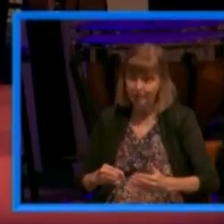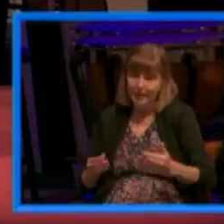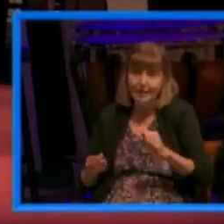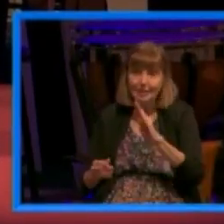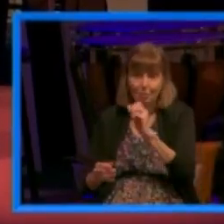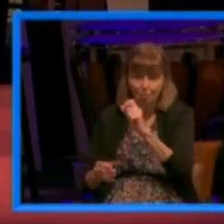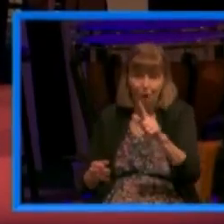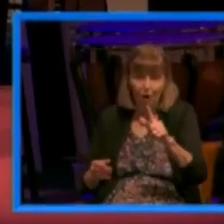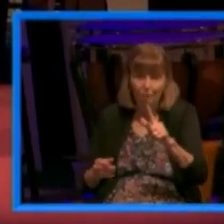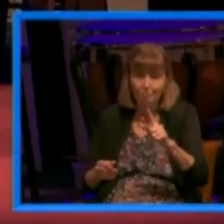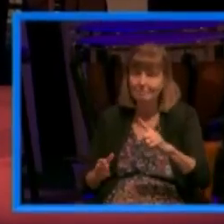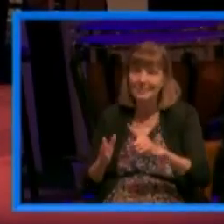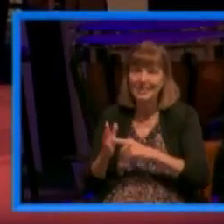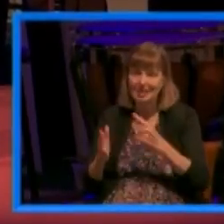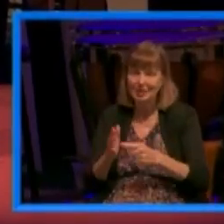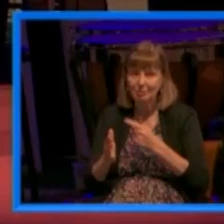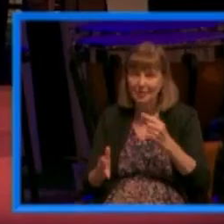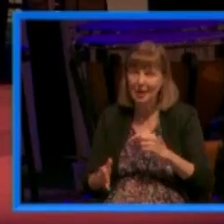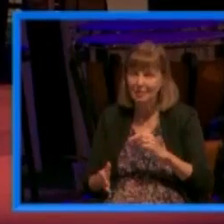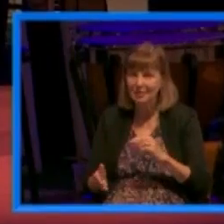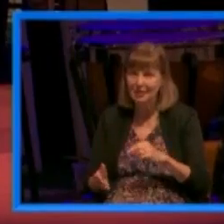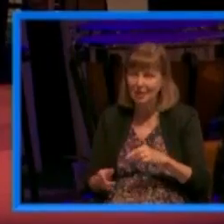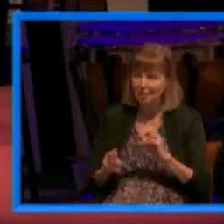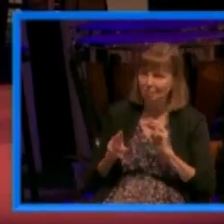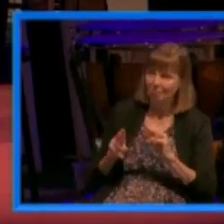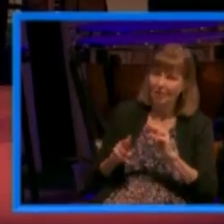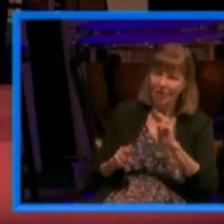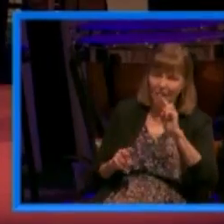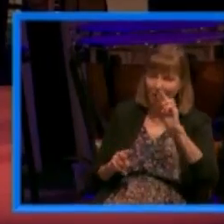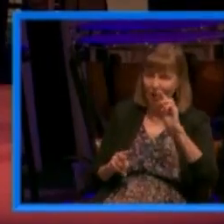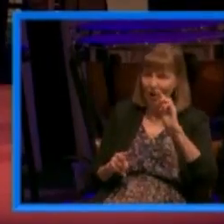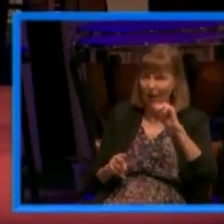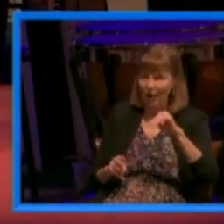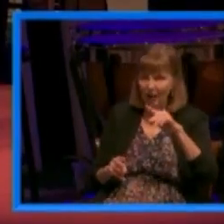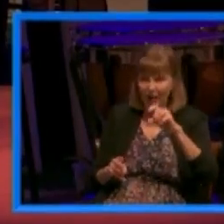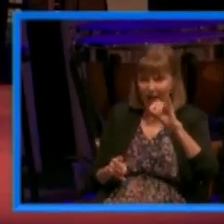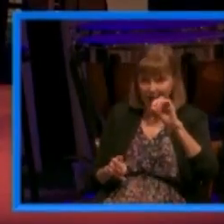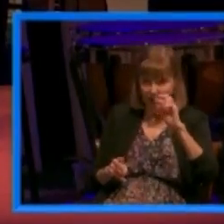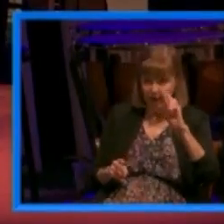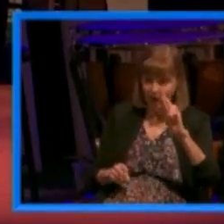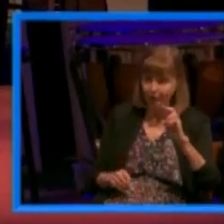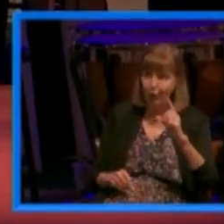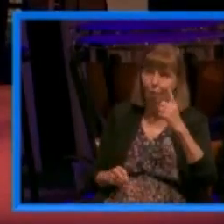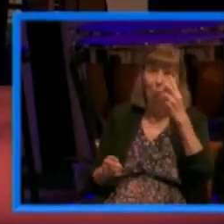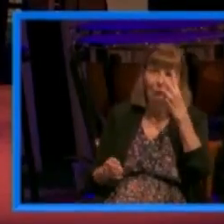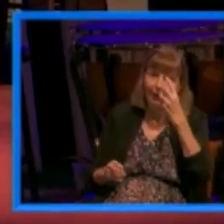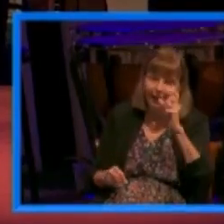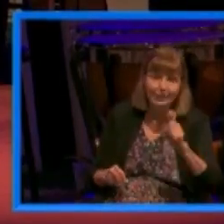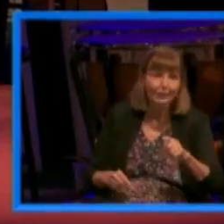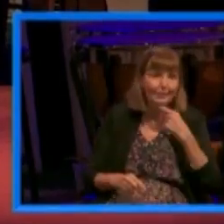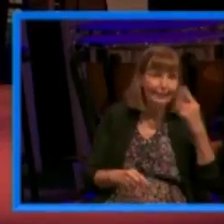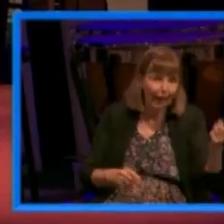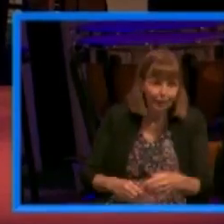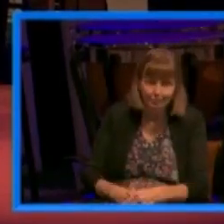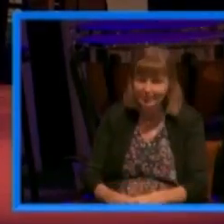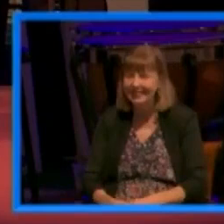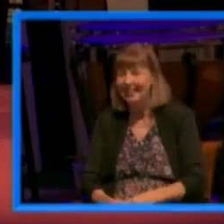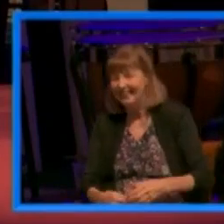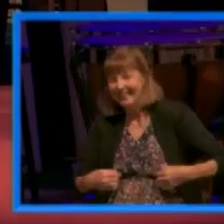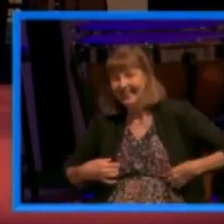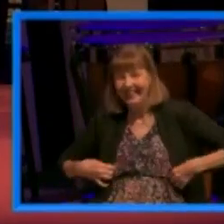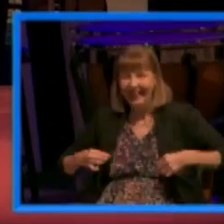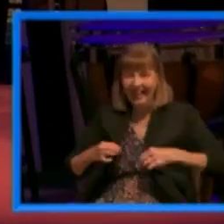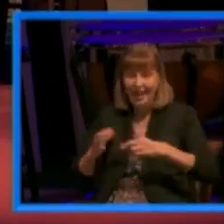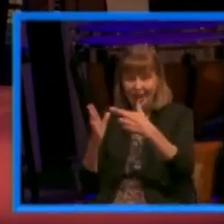ball. Now the reason why it's a strike or a ball is because the rule book says it's a strike or a ball.